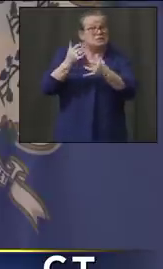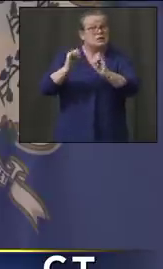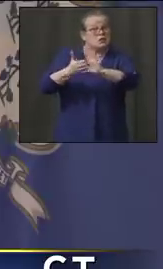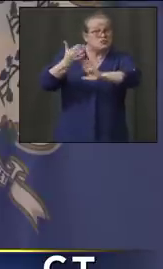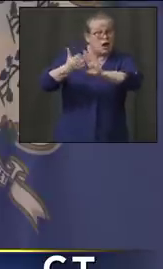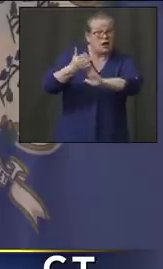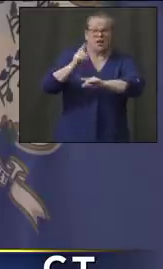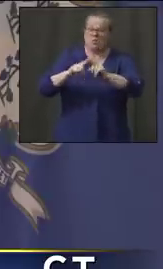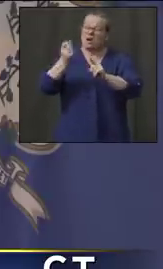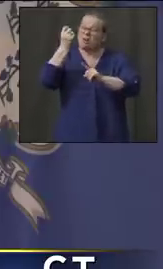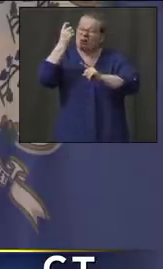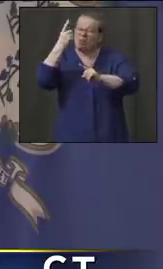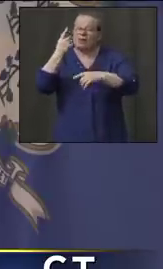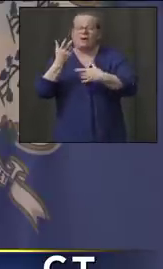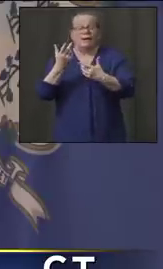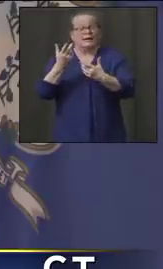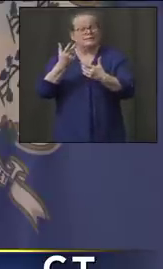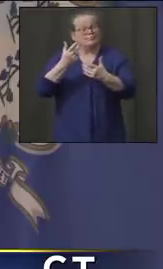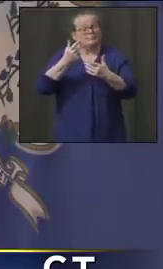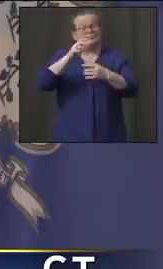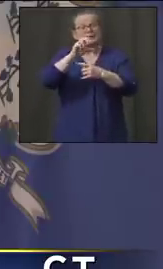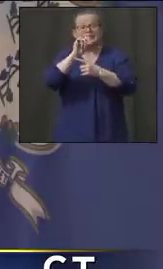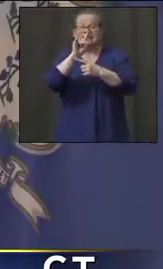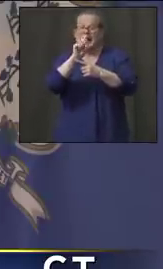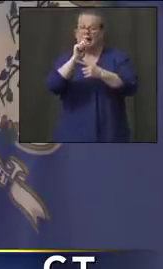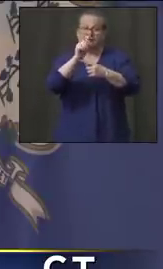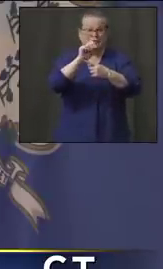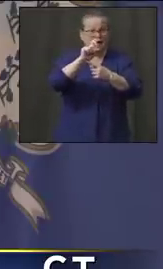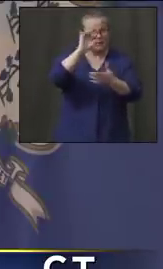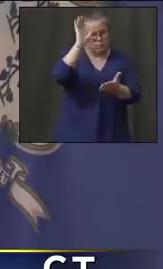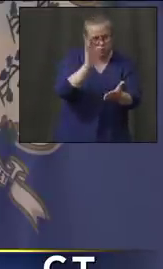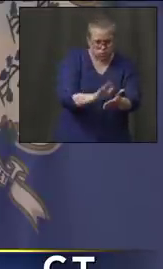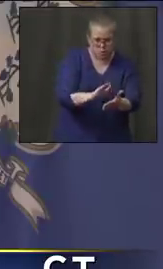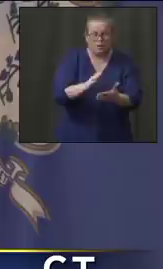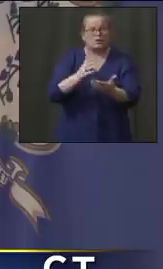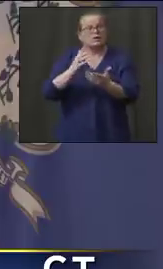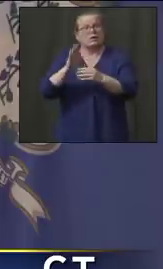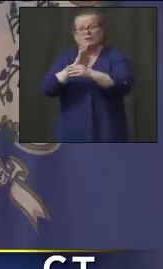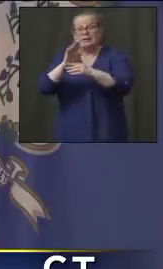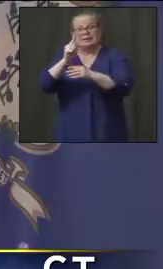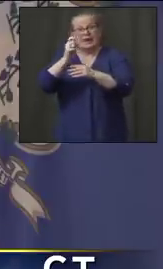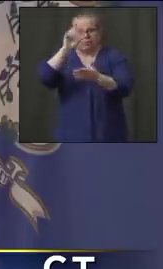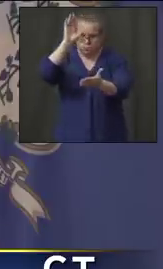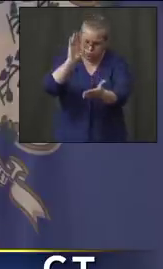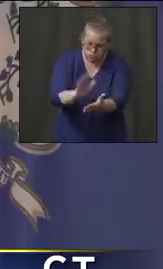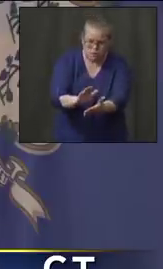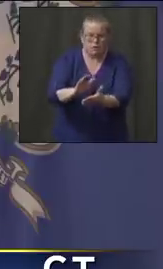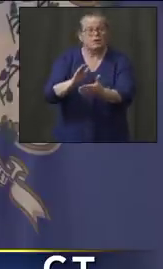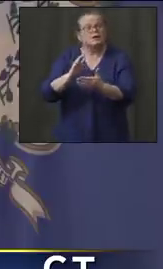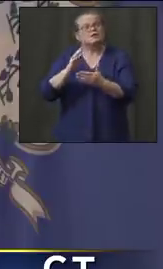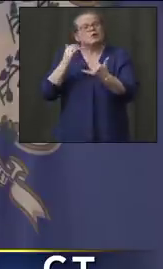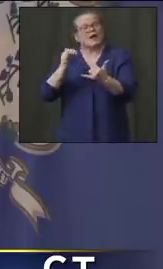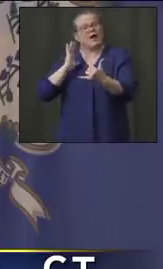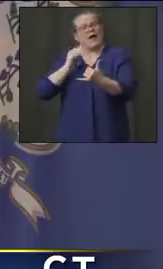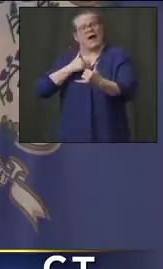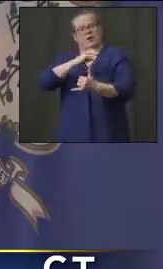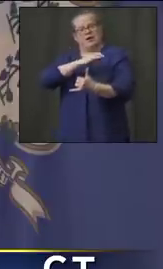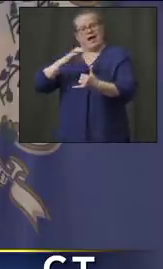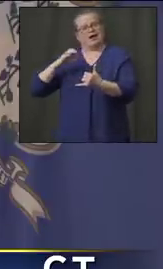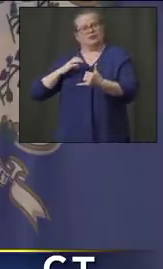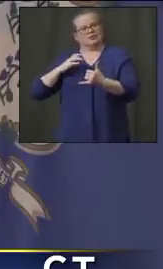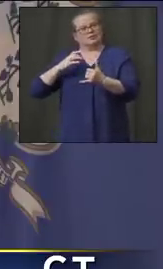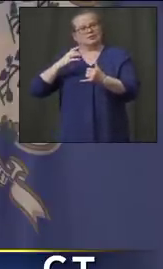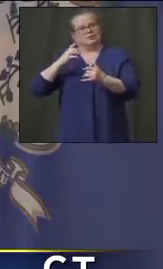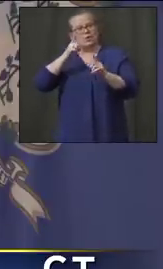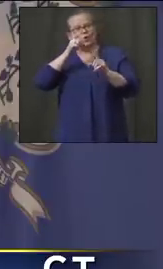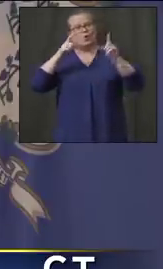service went up. That's one of the reasons we're now negotiating with our great congressional delegation to see what support we're going to get from